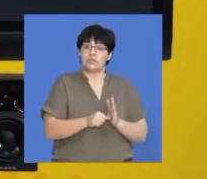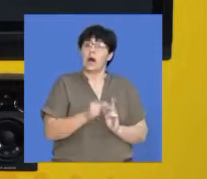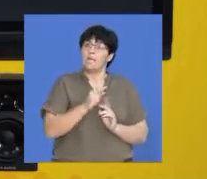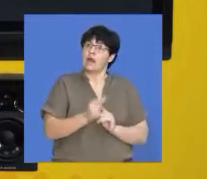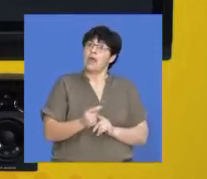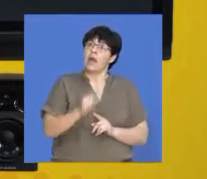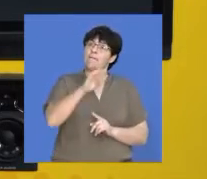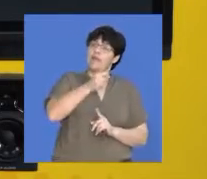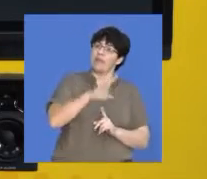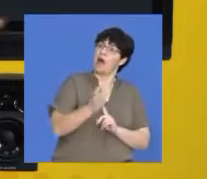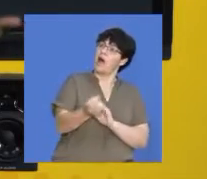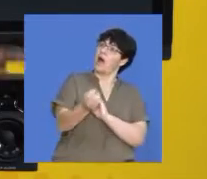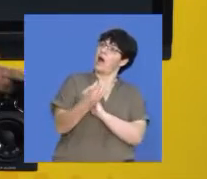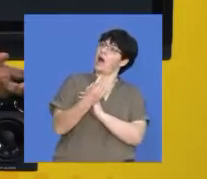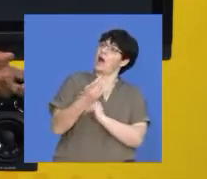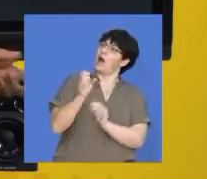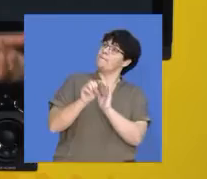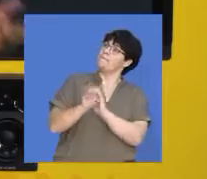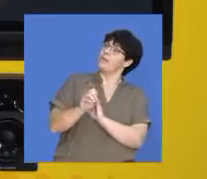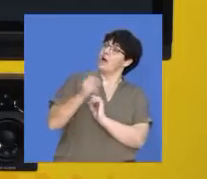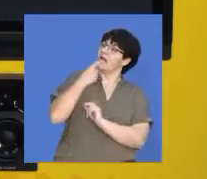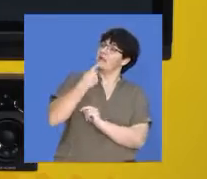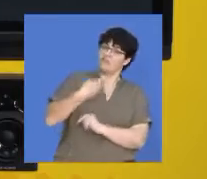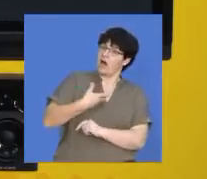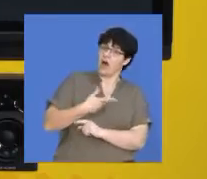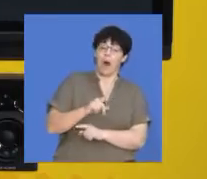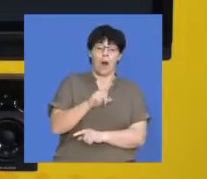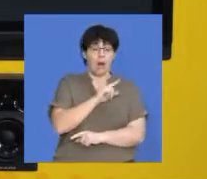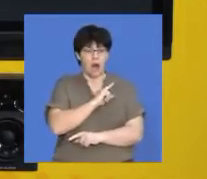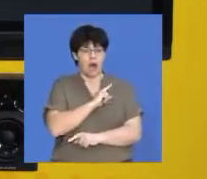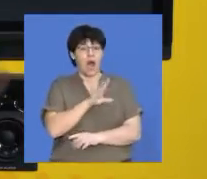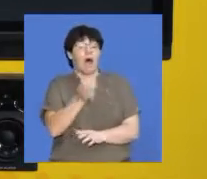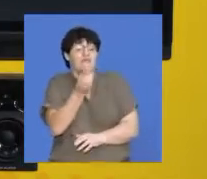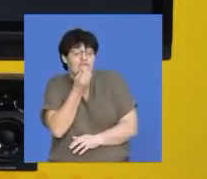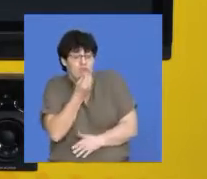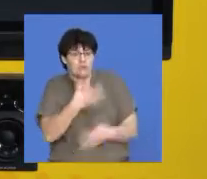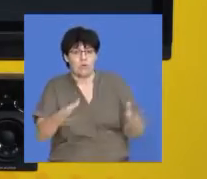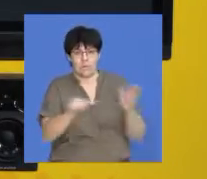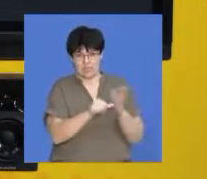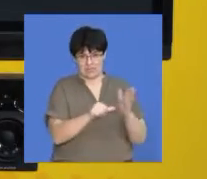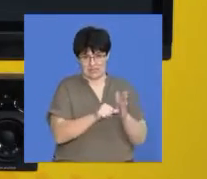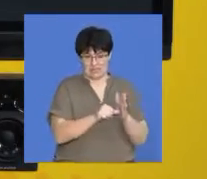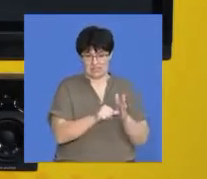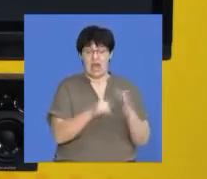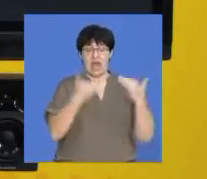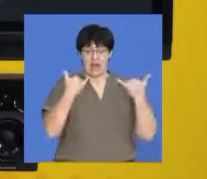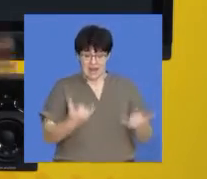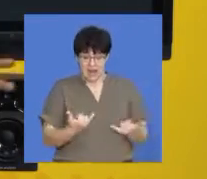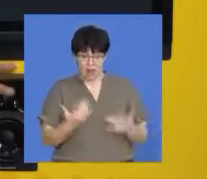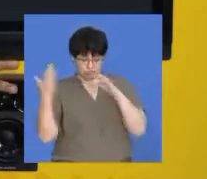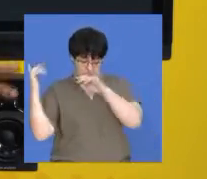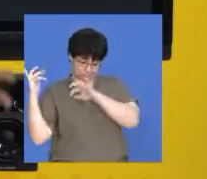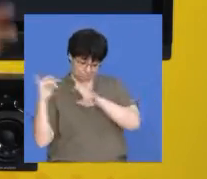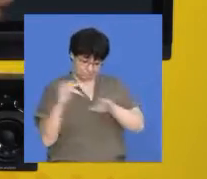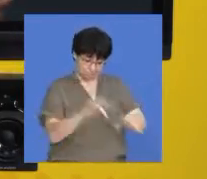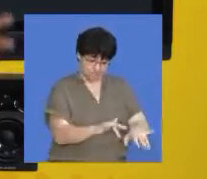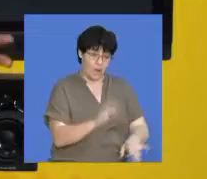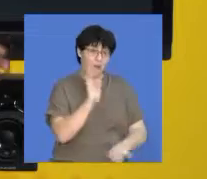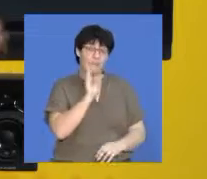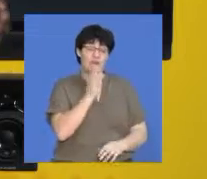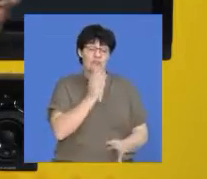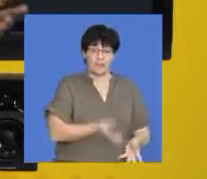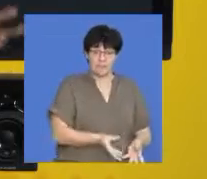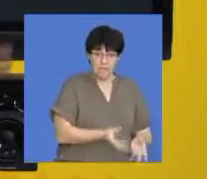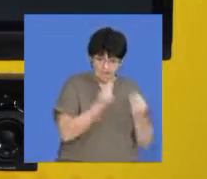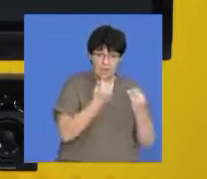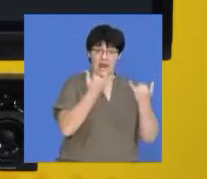of the Panthers. But because the Panthers were giving them the food, that means they were able, through the breakfast program, they were